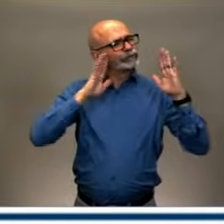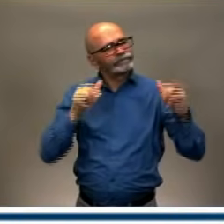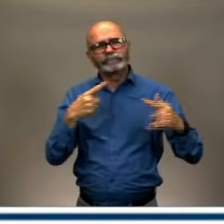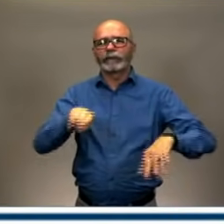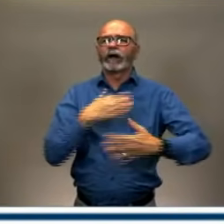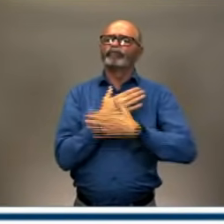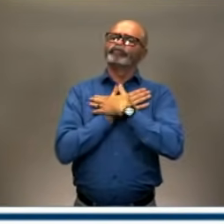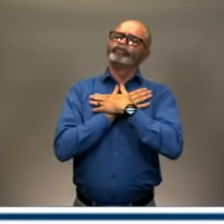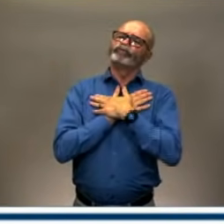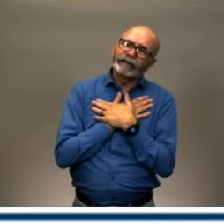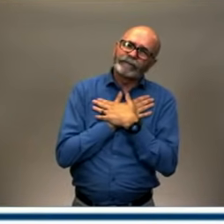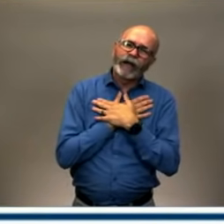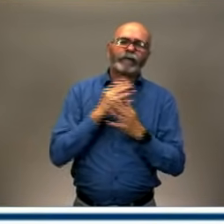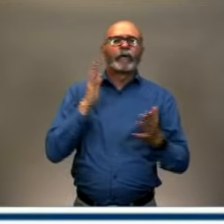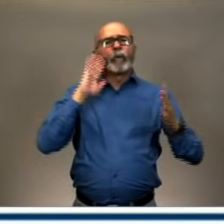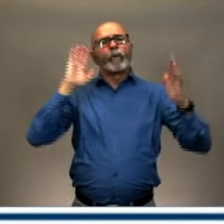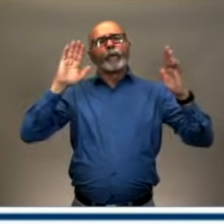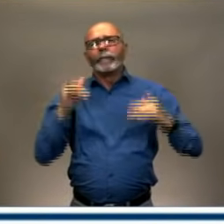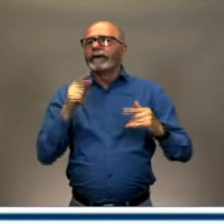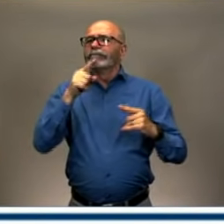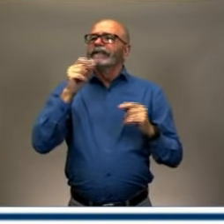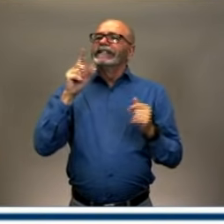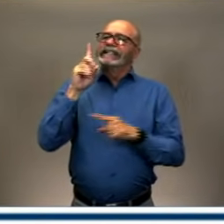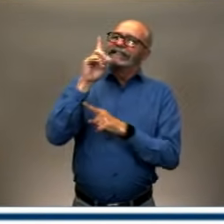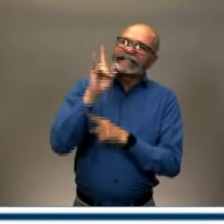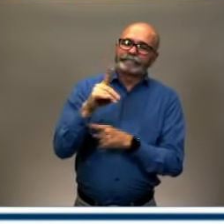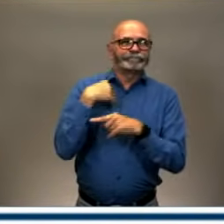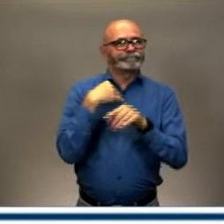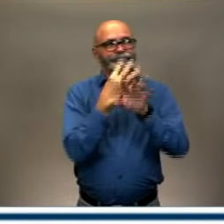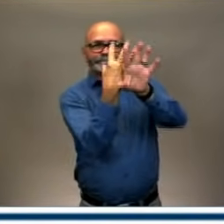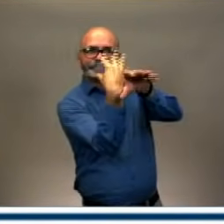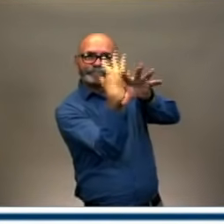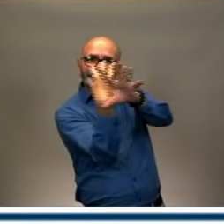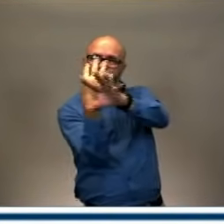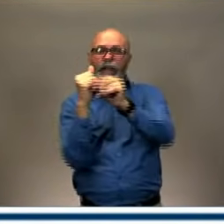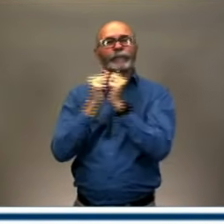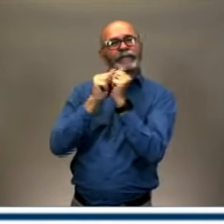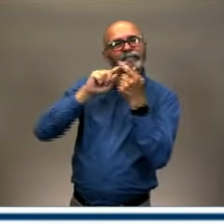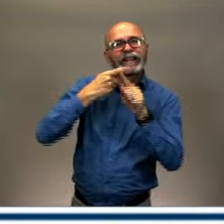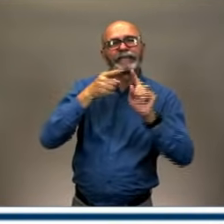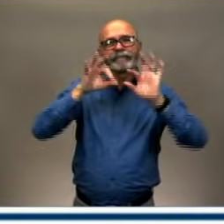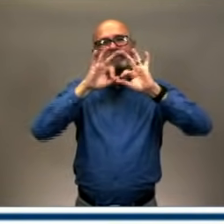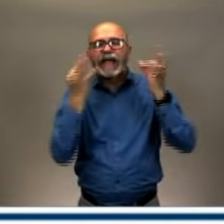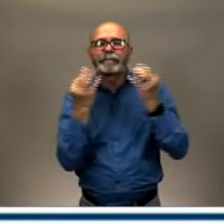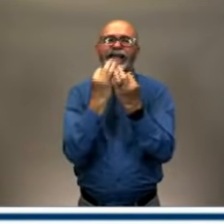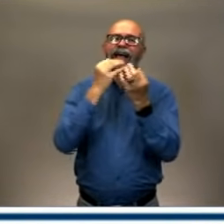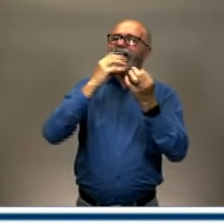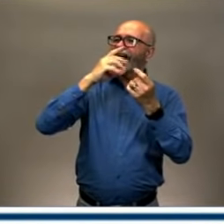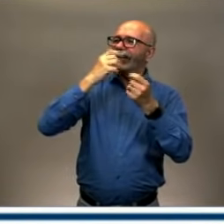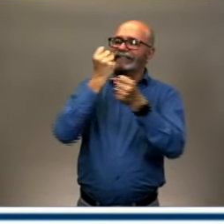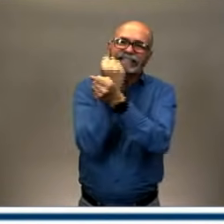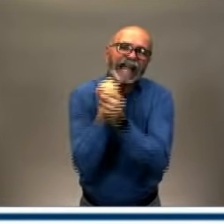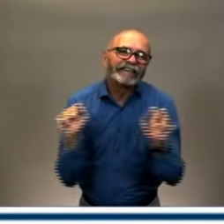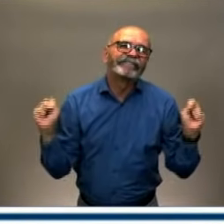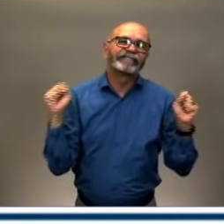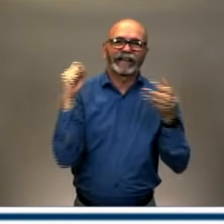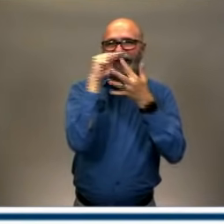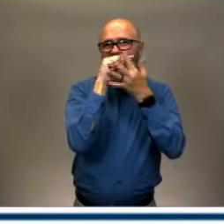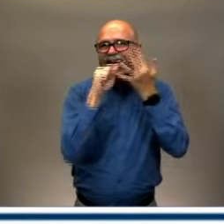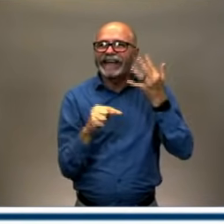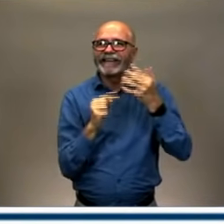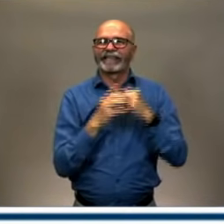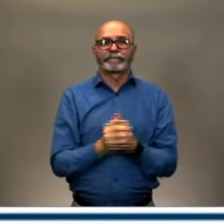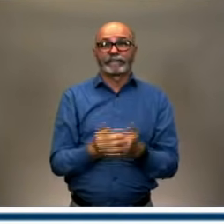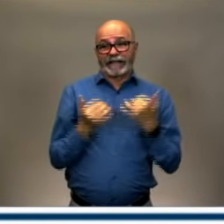friends and family over the last couple of weeks. As the Premier said, today we are reporting 3 new cases of COVID-19 in